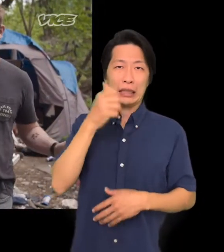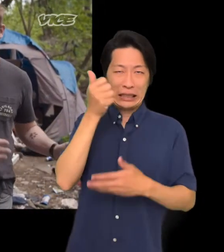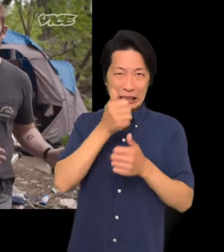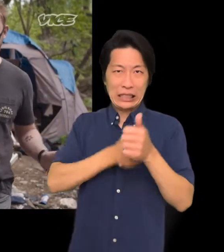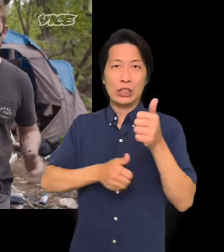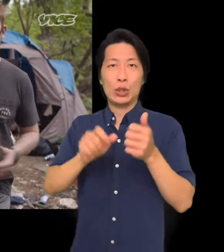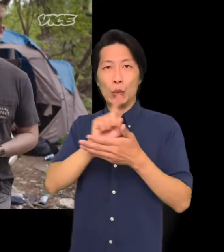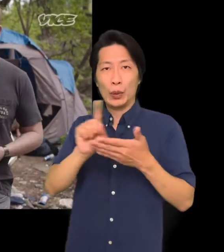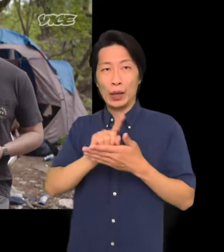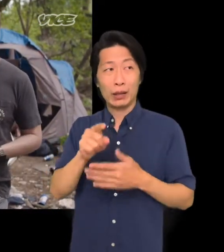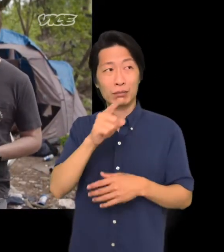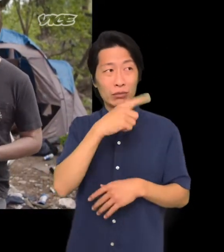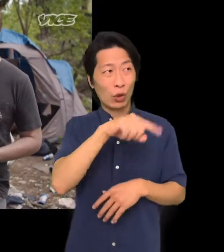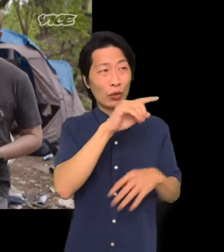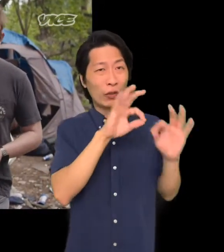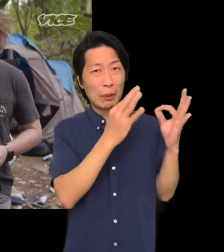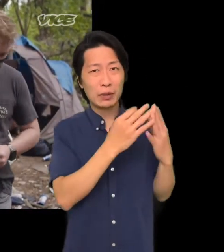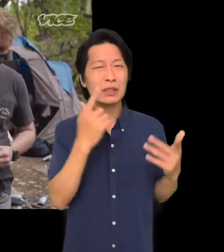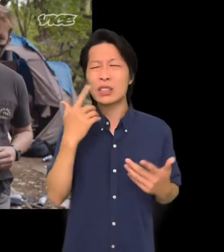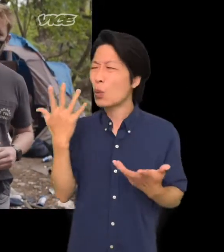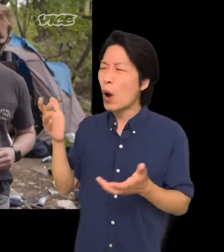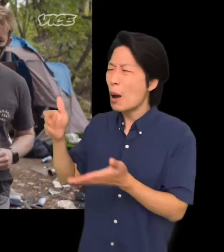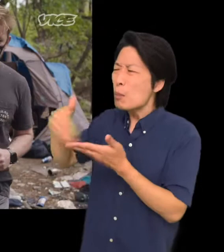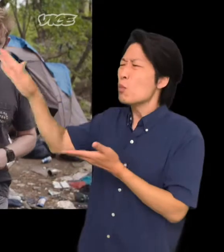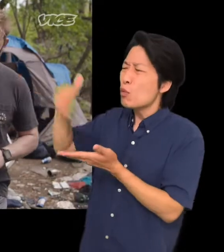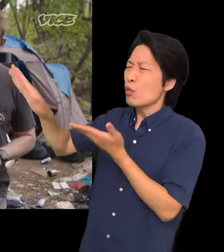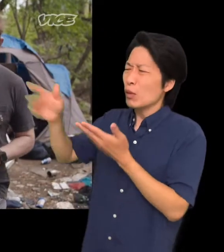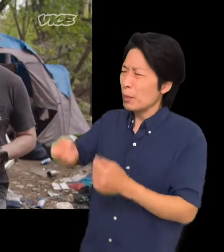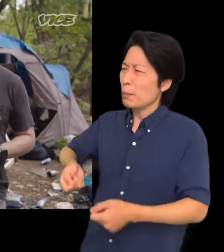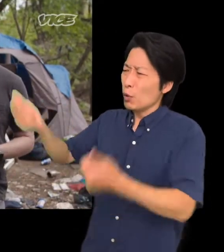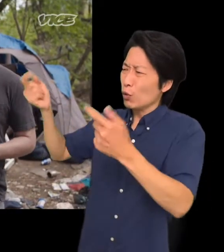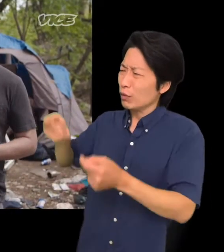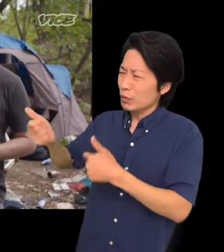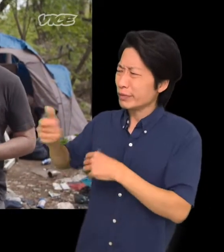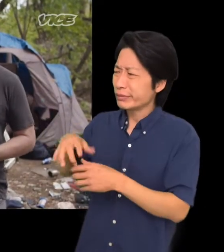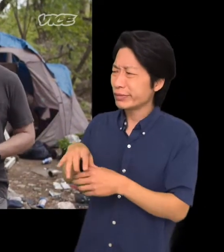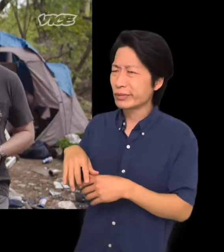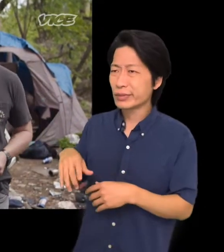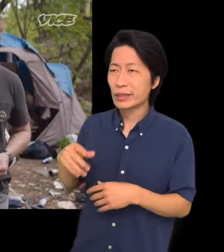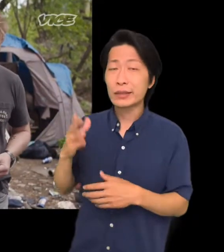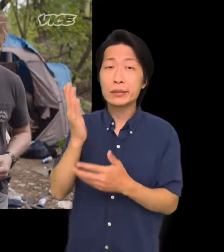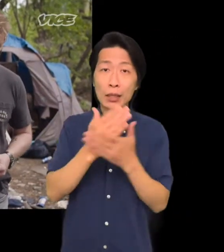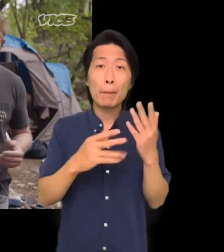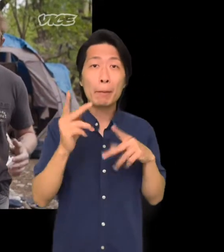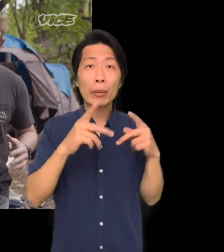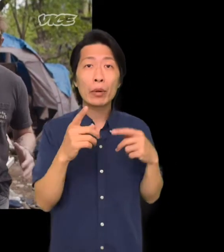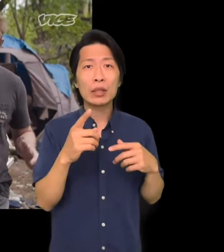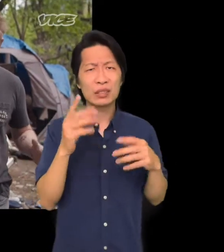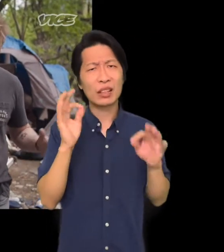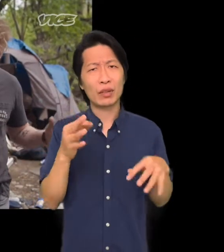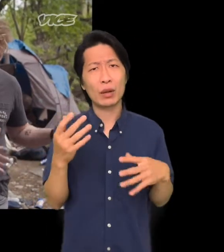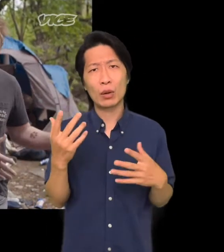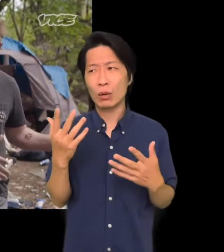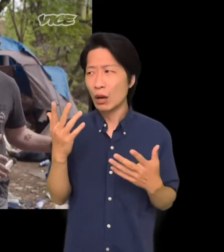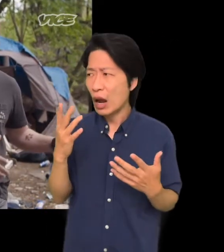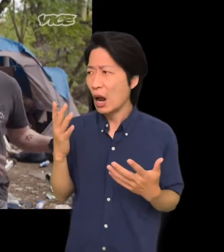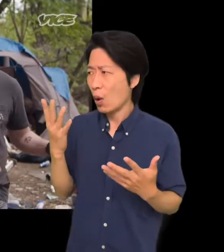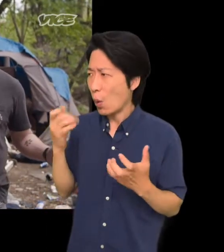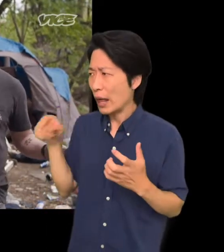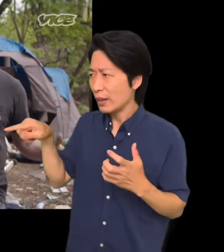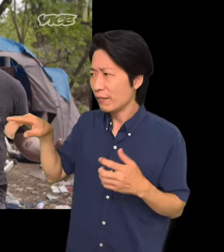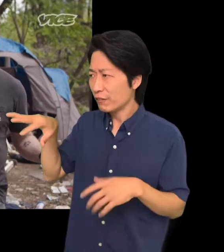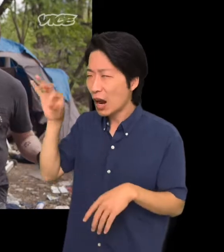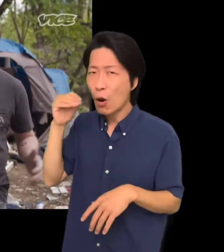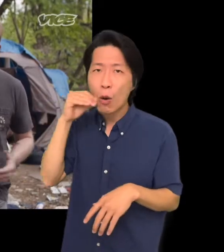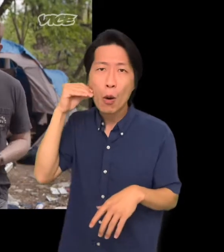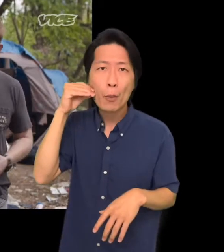complaints per week. And they just want you to move. They just want them moved, right? There are some people who definitely want them to